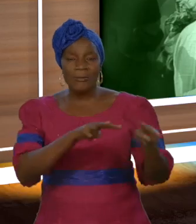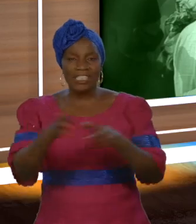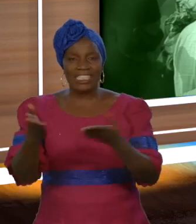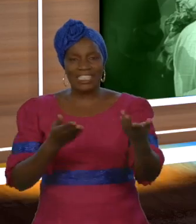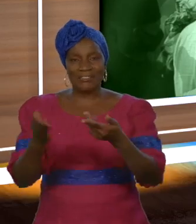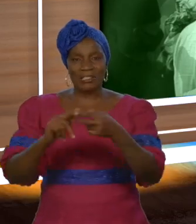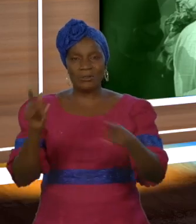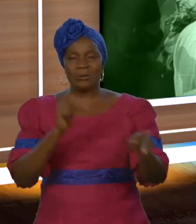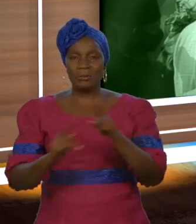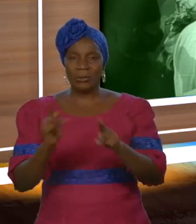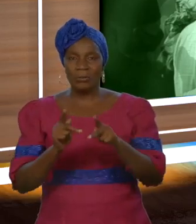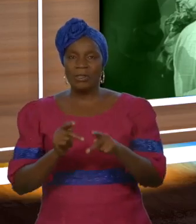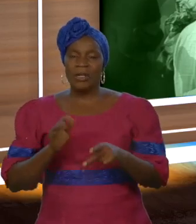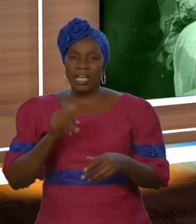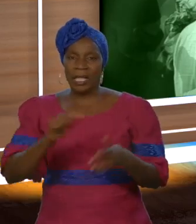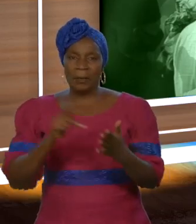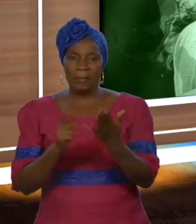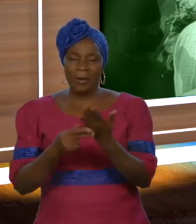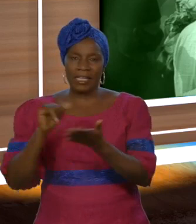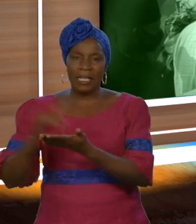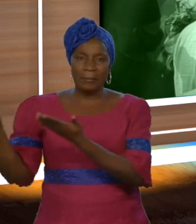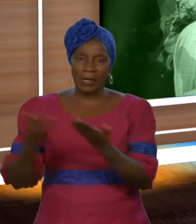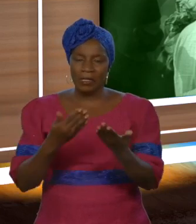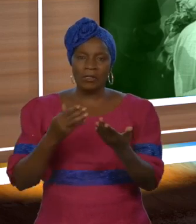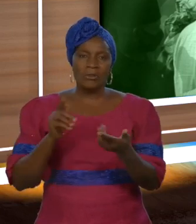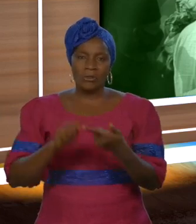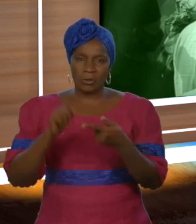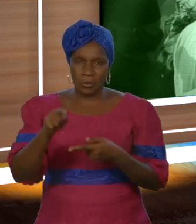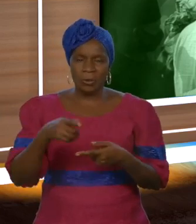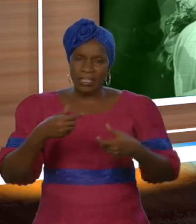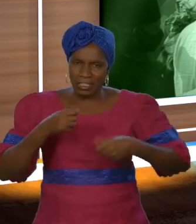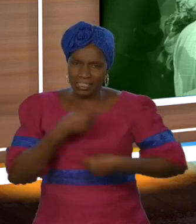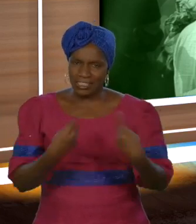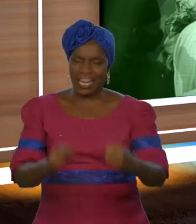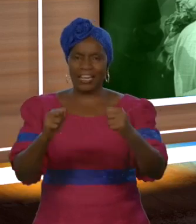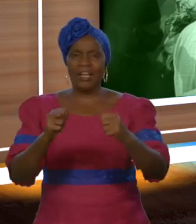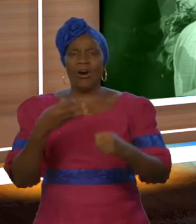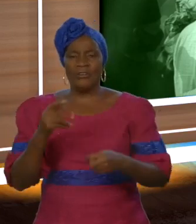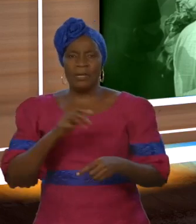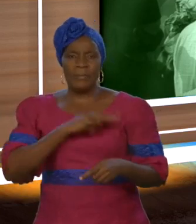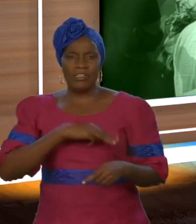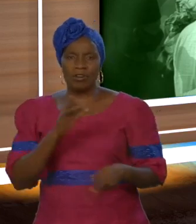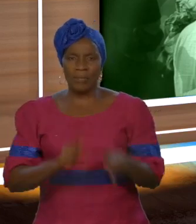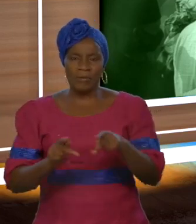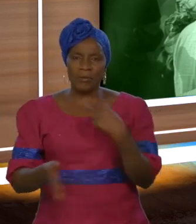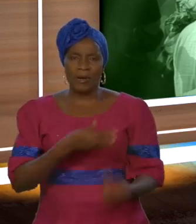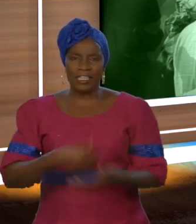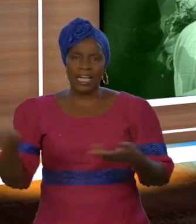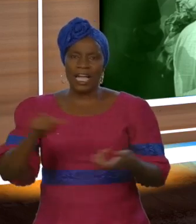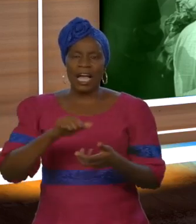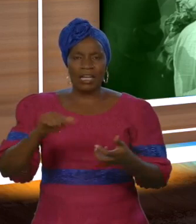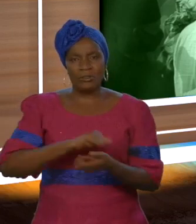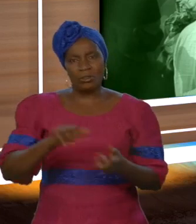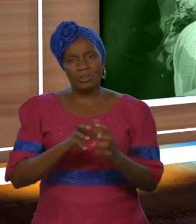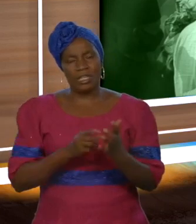You are still watching Service to Humanity, a program that brings to you strides of the Ministry of Humanitarian Affairs, Disaster Management